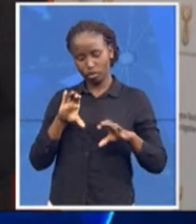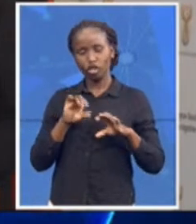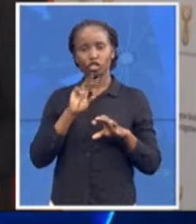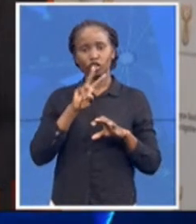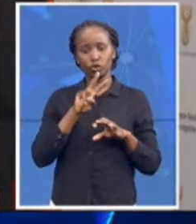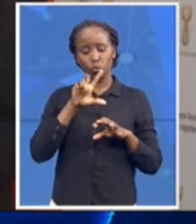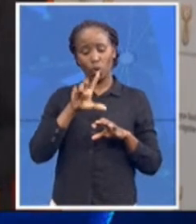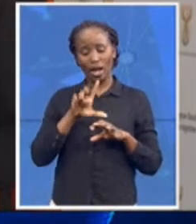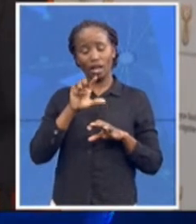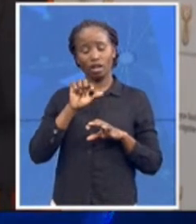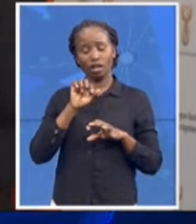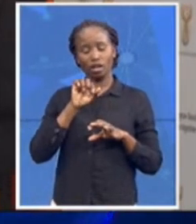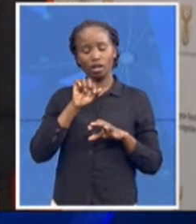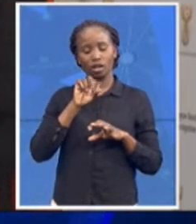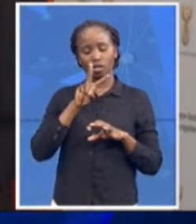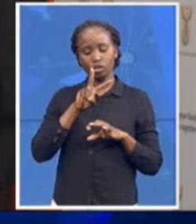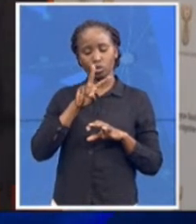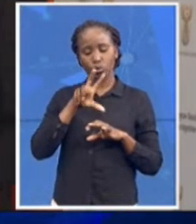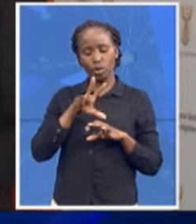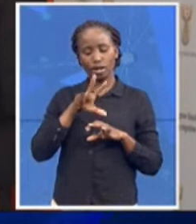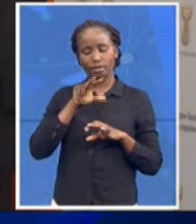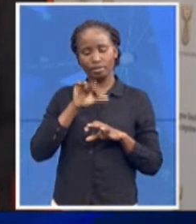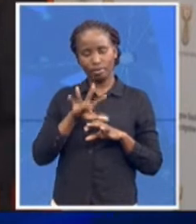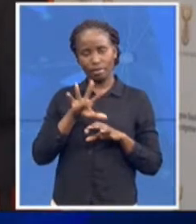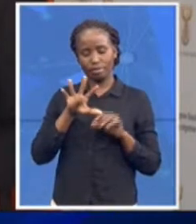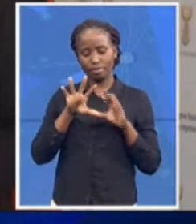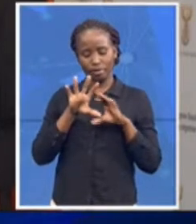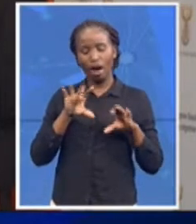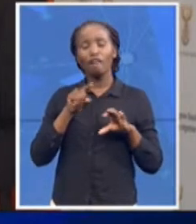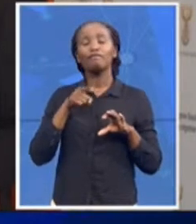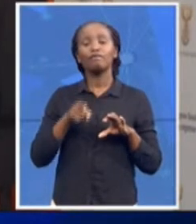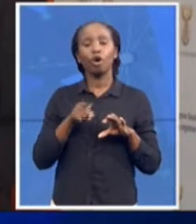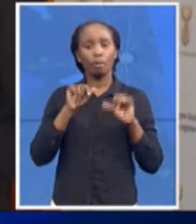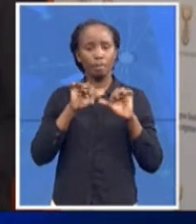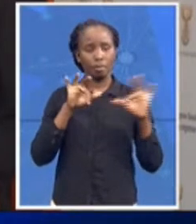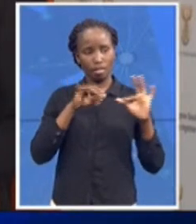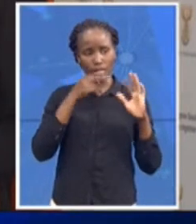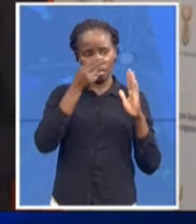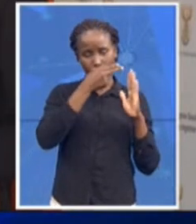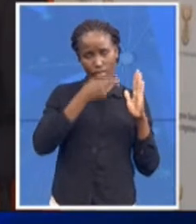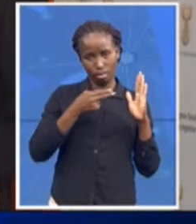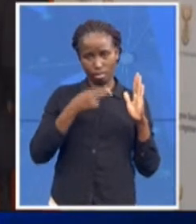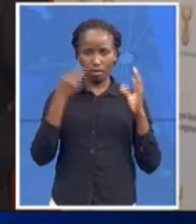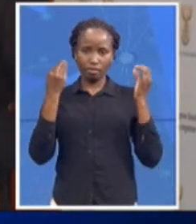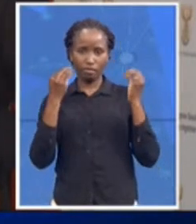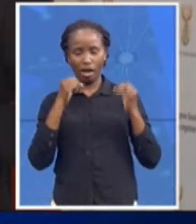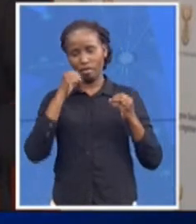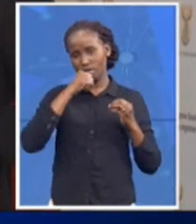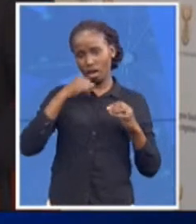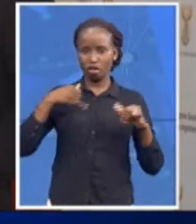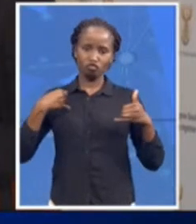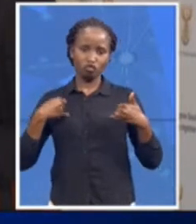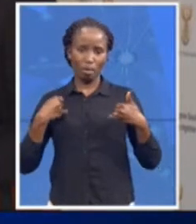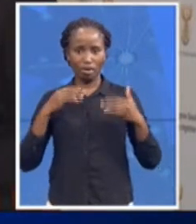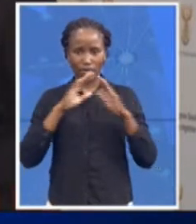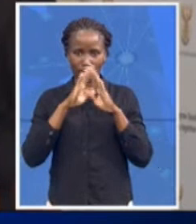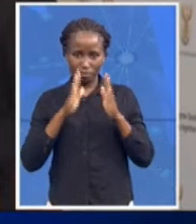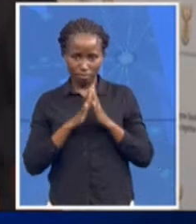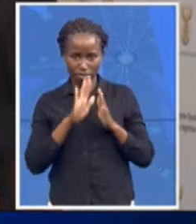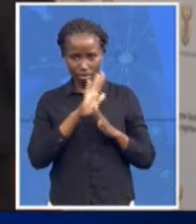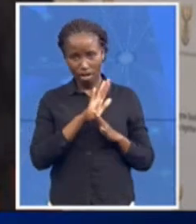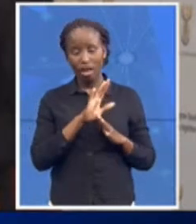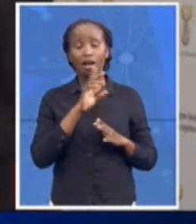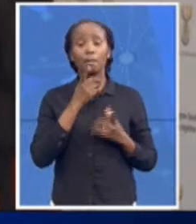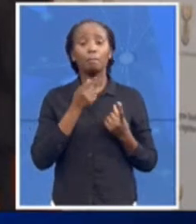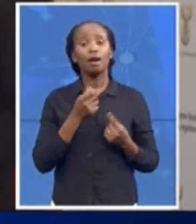285 million meant for the artist, not even a single cent was affected in terms of it being wrongly allocated for